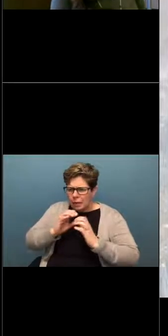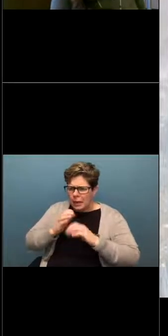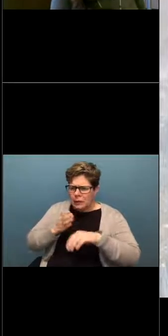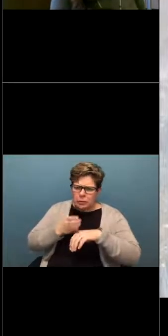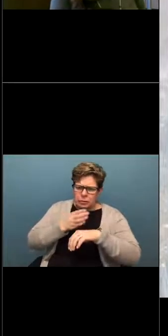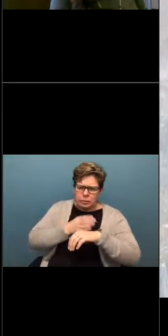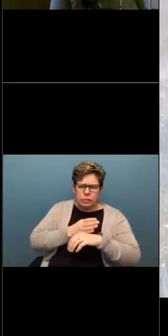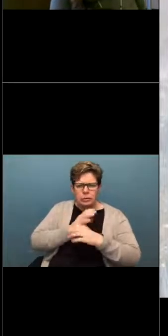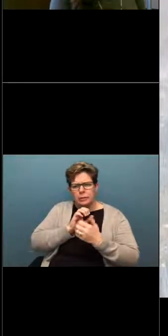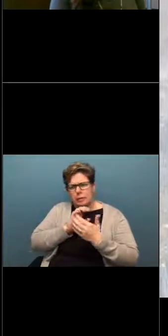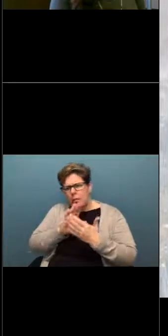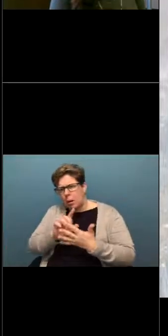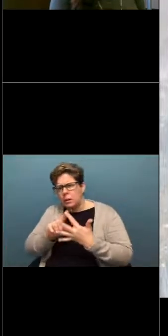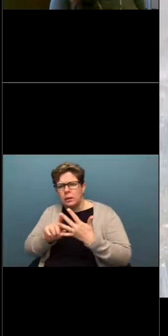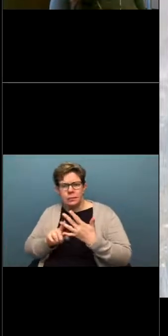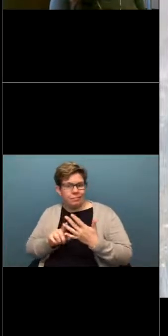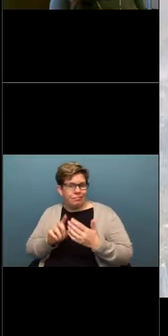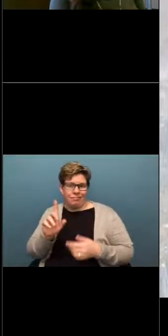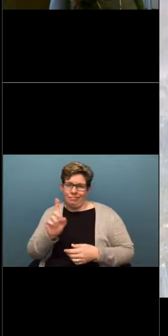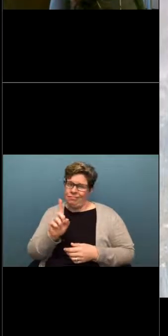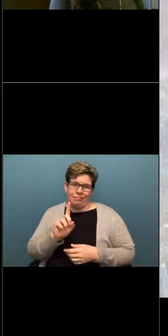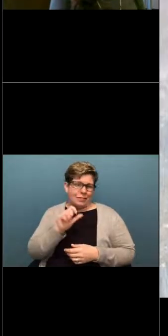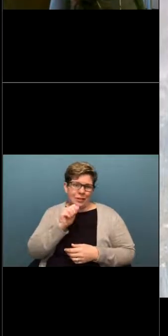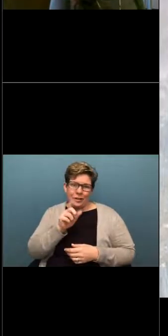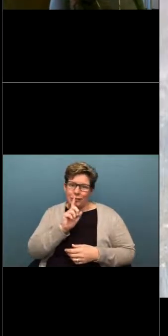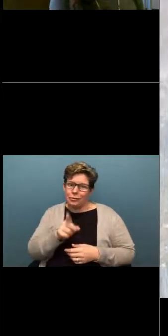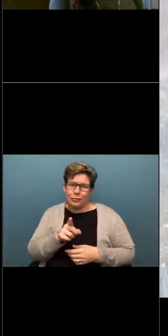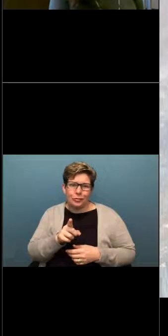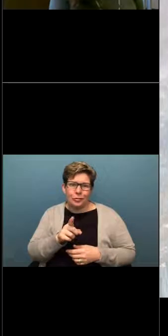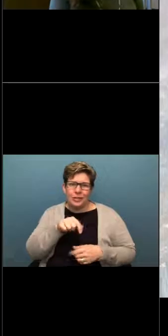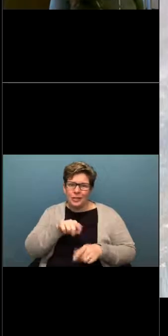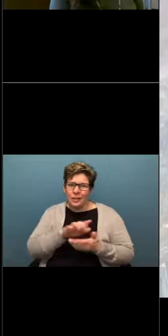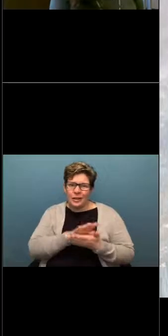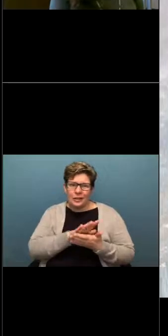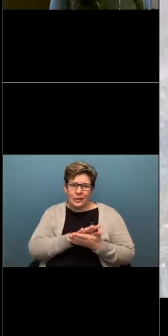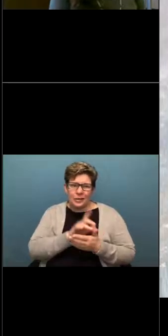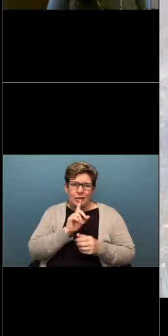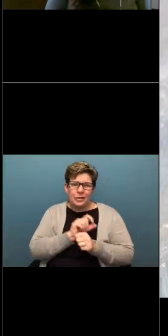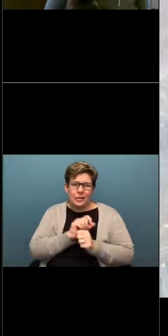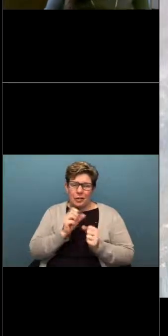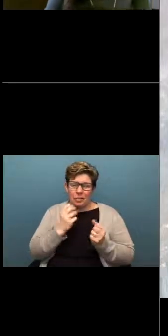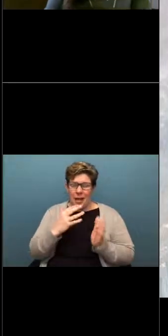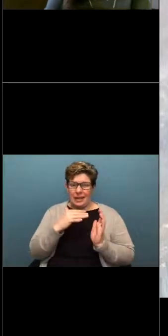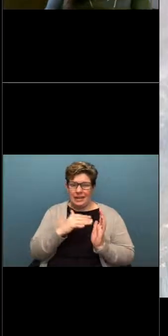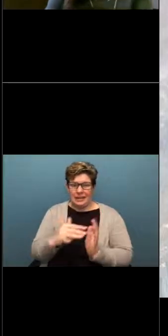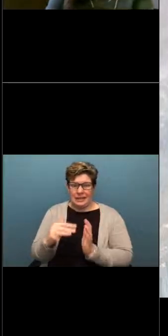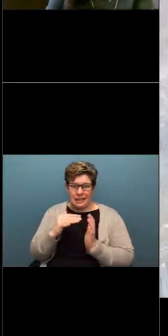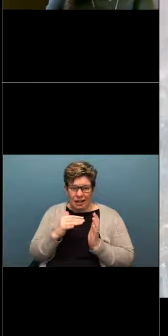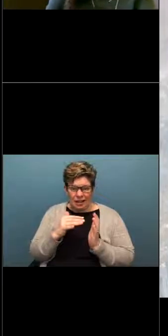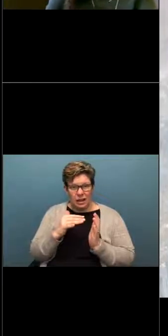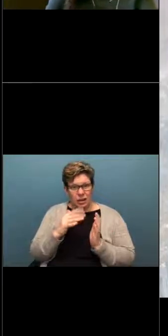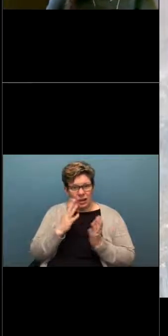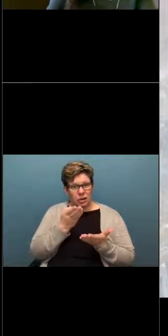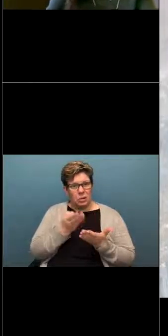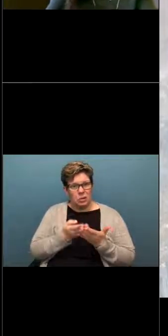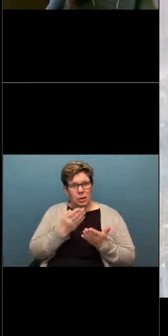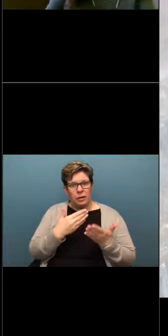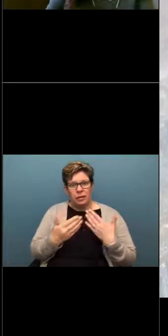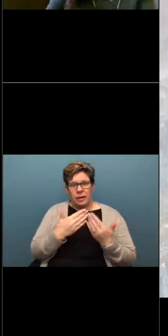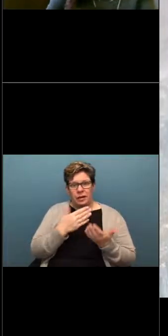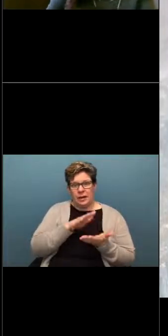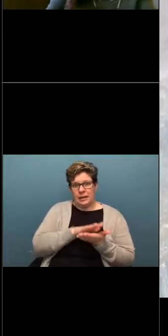communication techniques, but that's not always the case. And actually, studies show that even as a student in